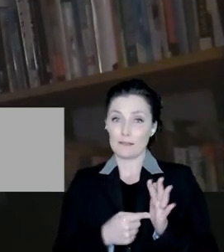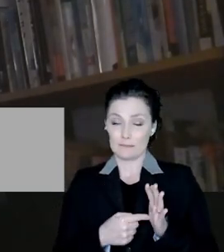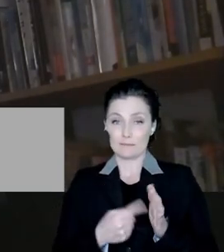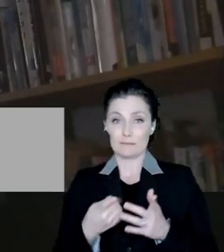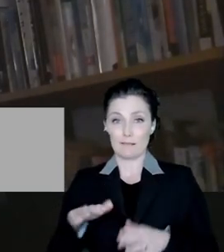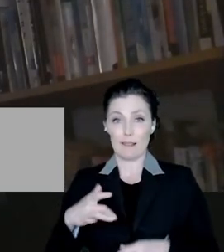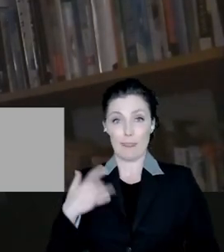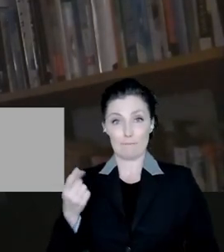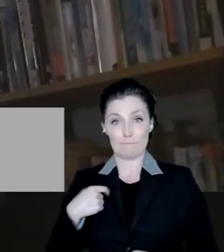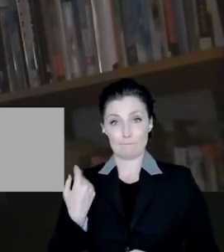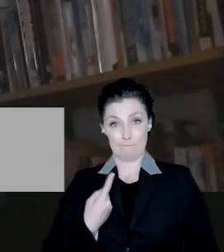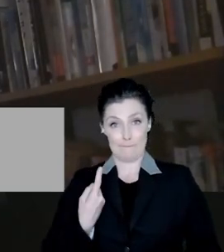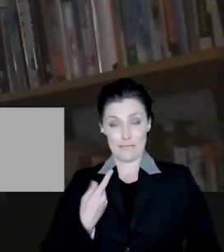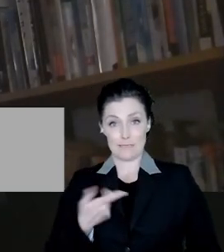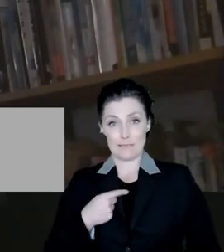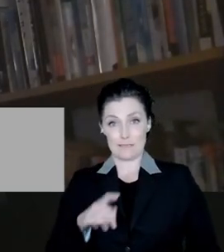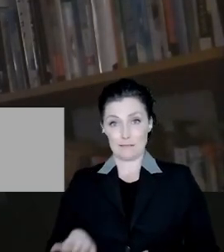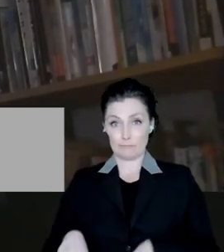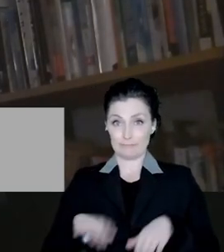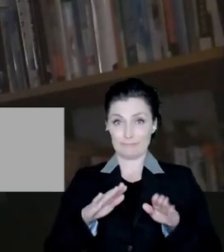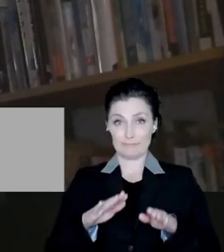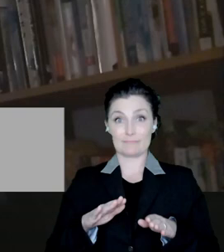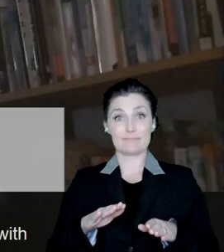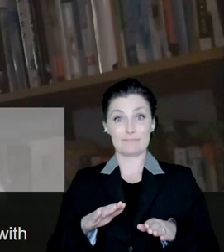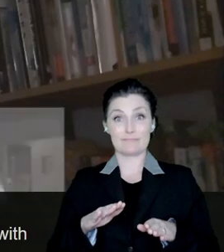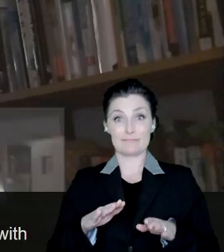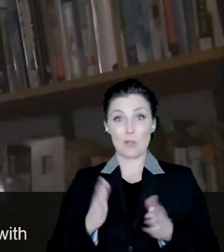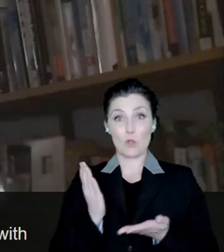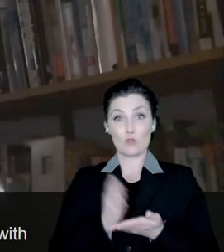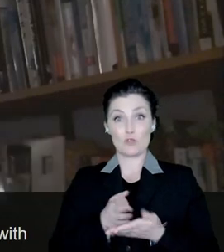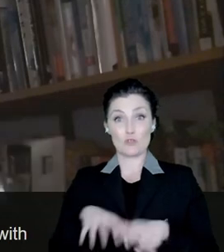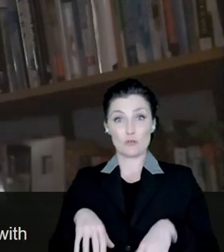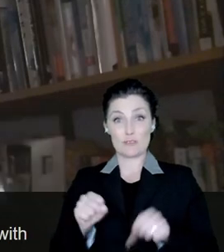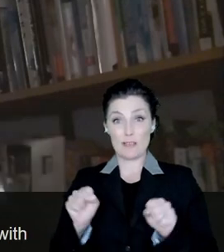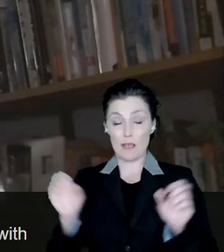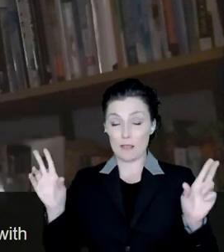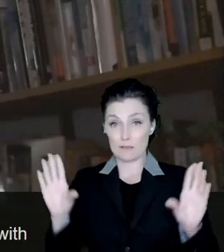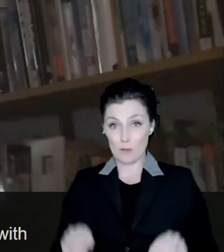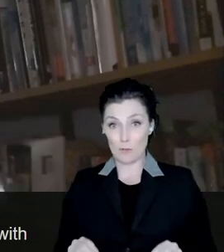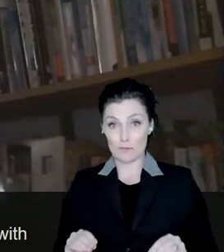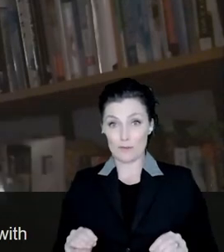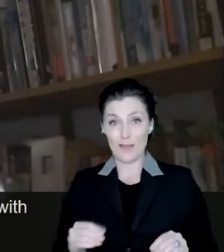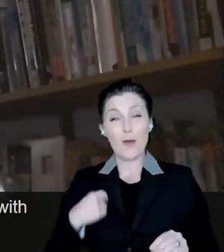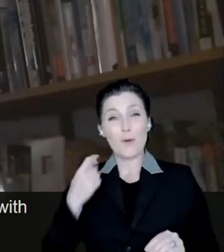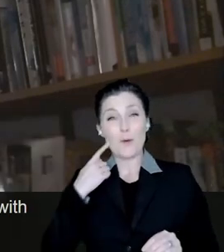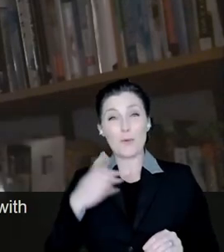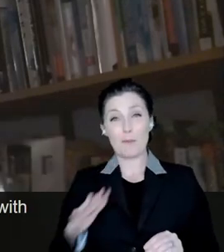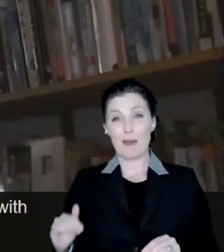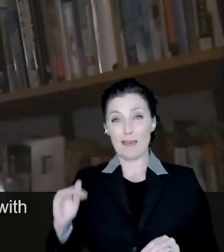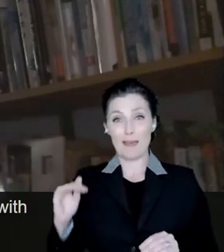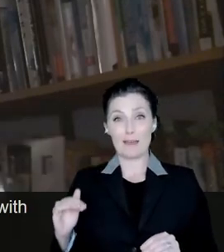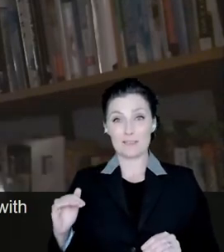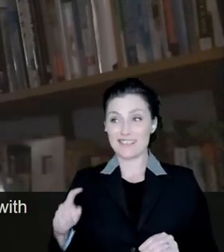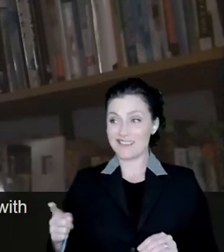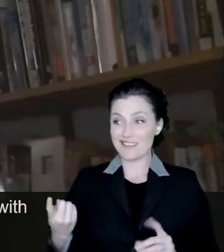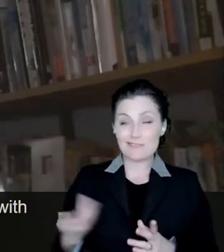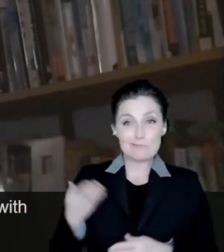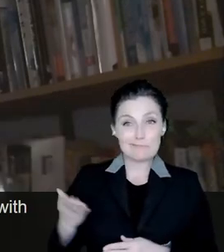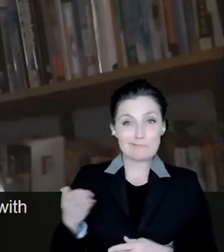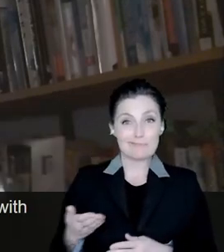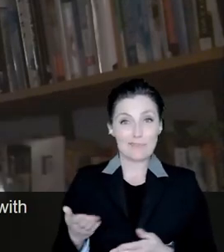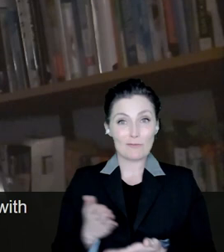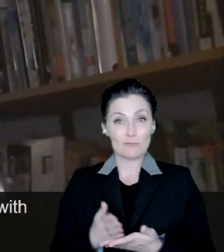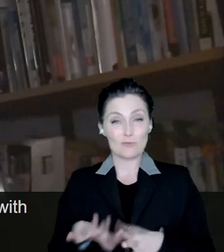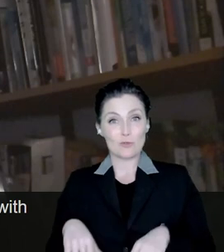up with Sure Start cut. So my eldest was able to benefit. I actually worked for Sure Start, and my eldest was able to benefit from Sure Start